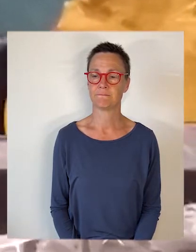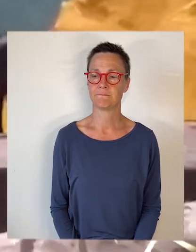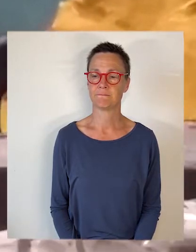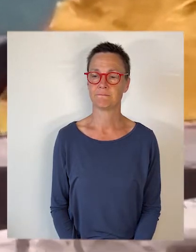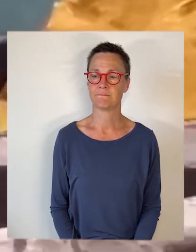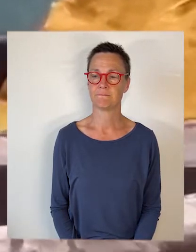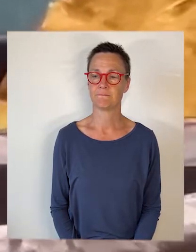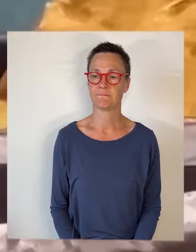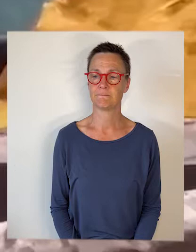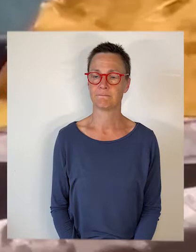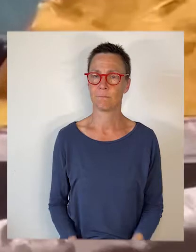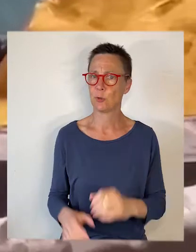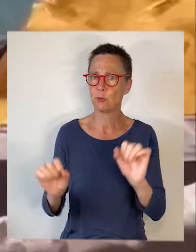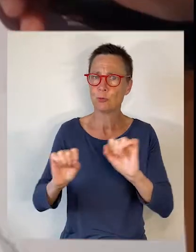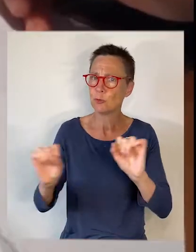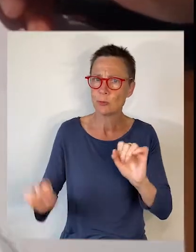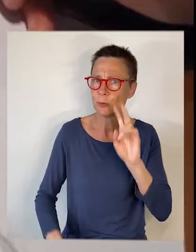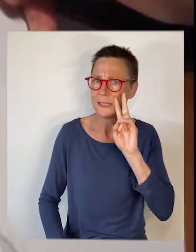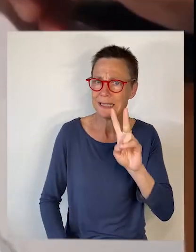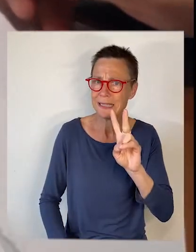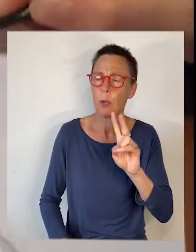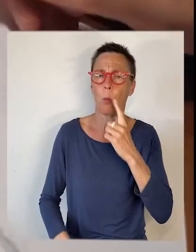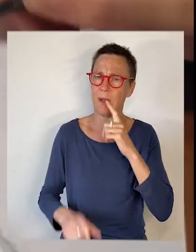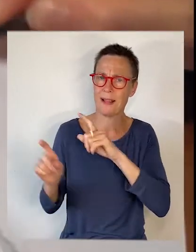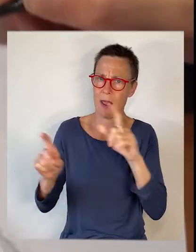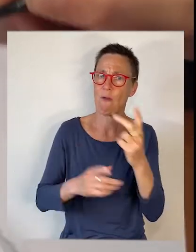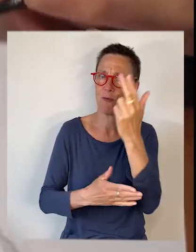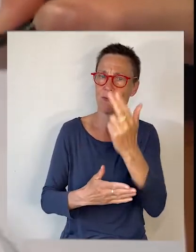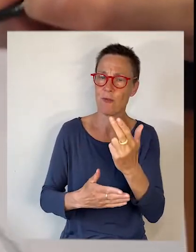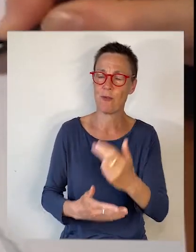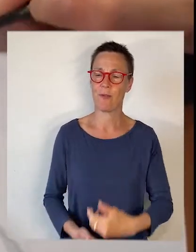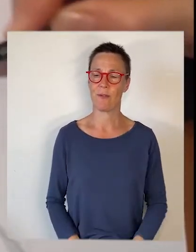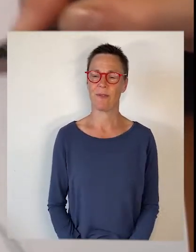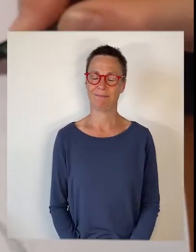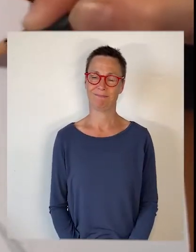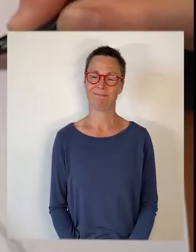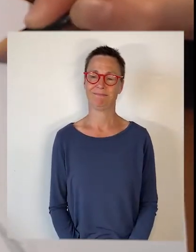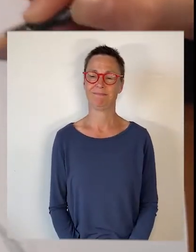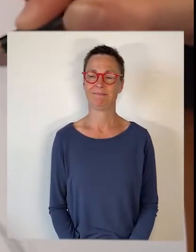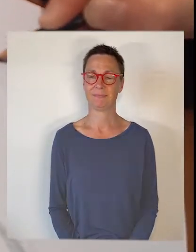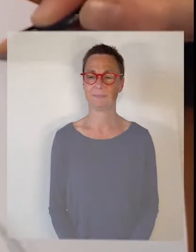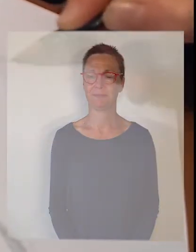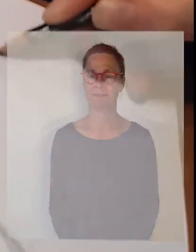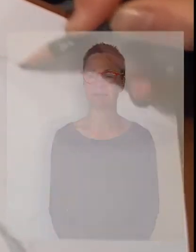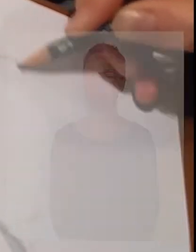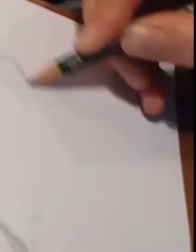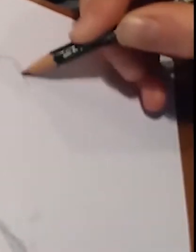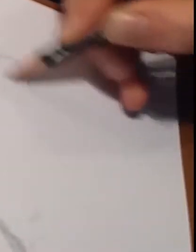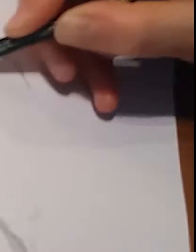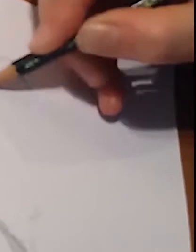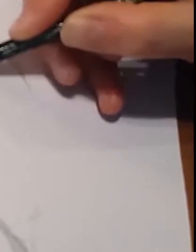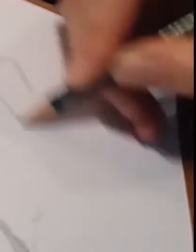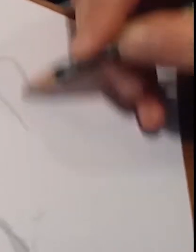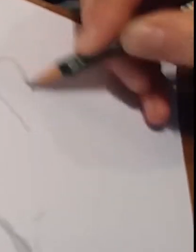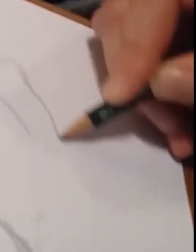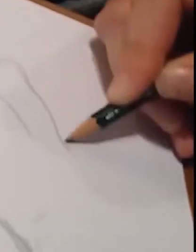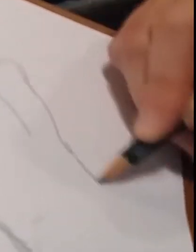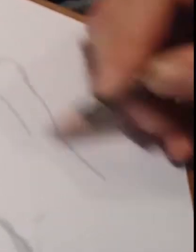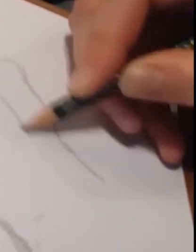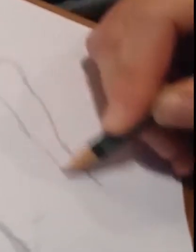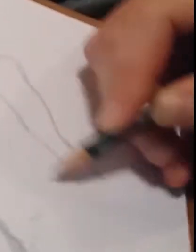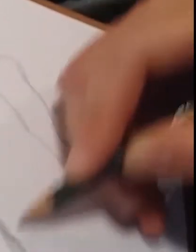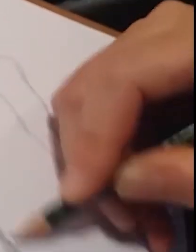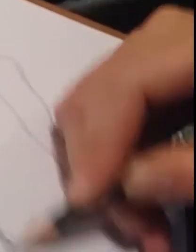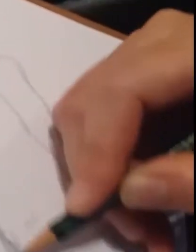Back to the lighthouse for now. Then there's a big cliff here in front, coming up towards me.